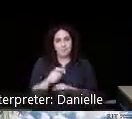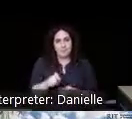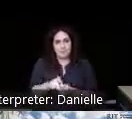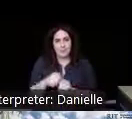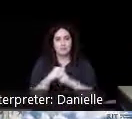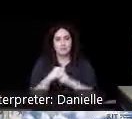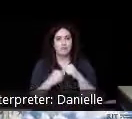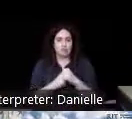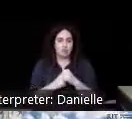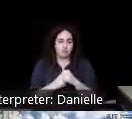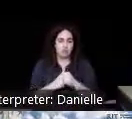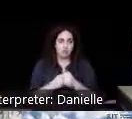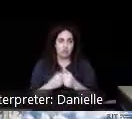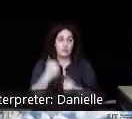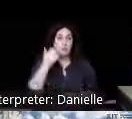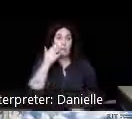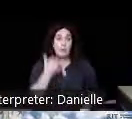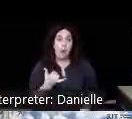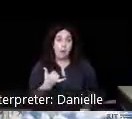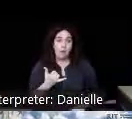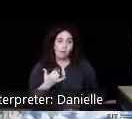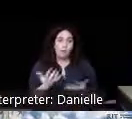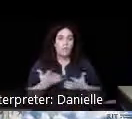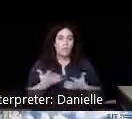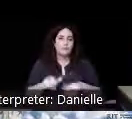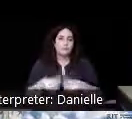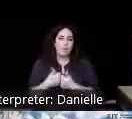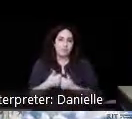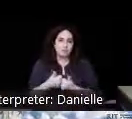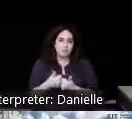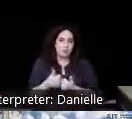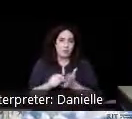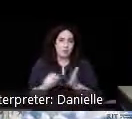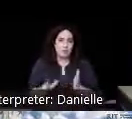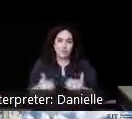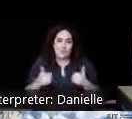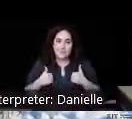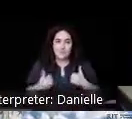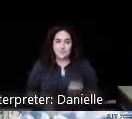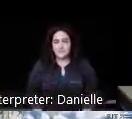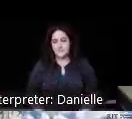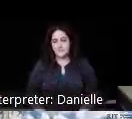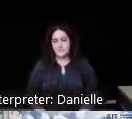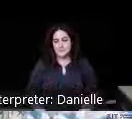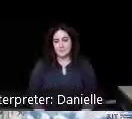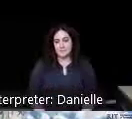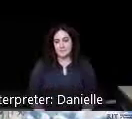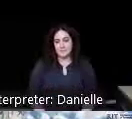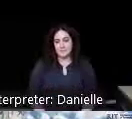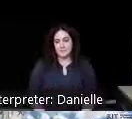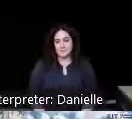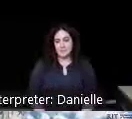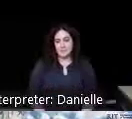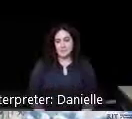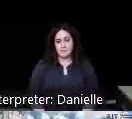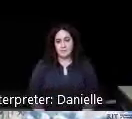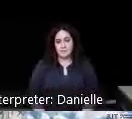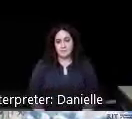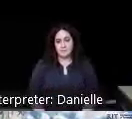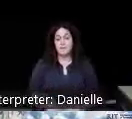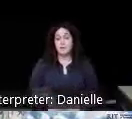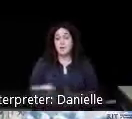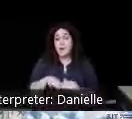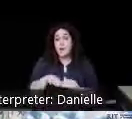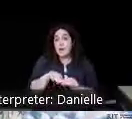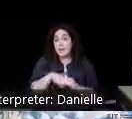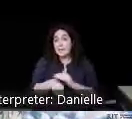potential challenges that authors are coming across. Sometimes accessibility issues are the result of constraints in the